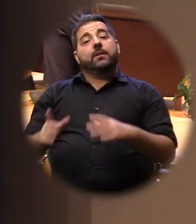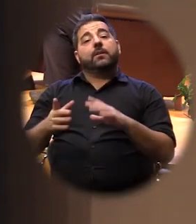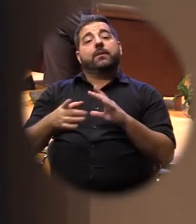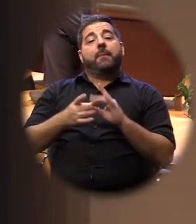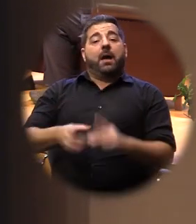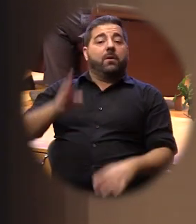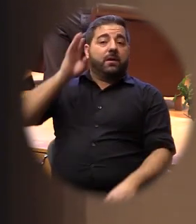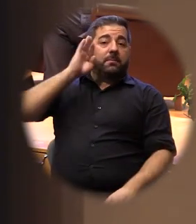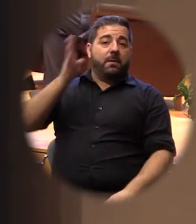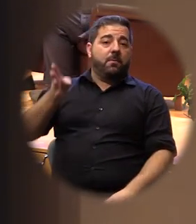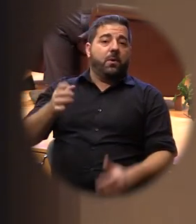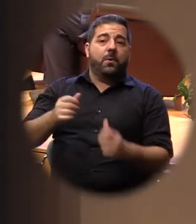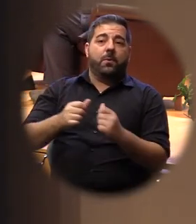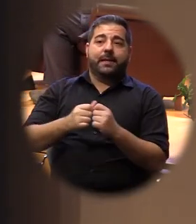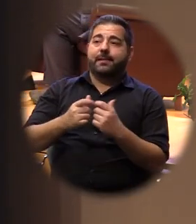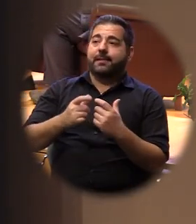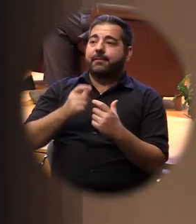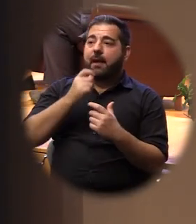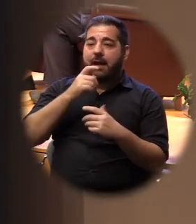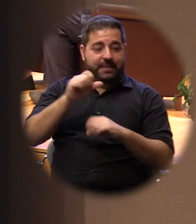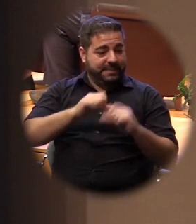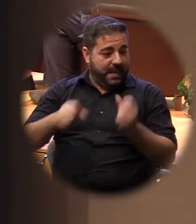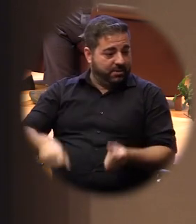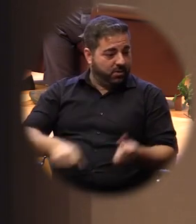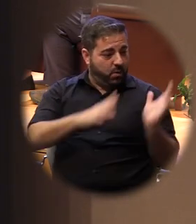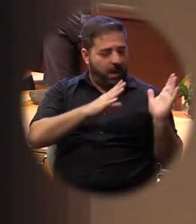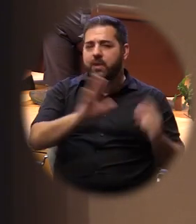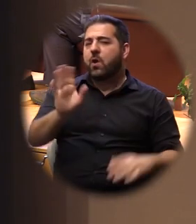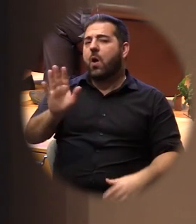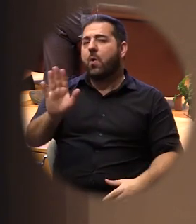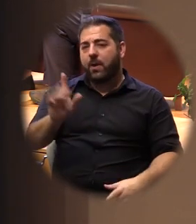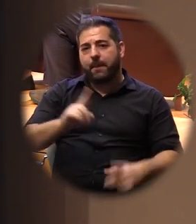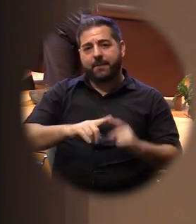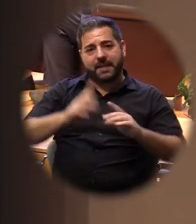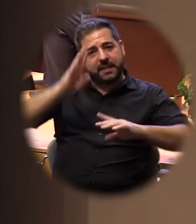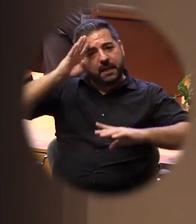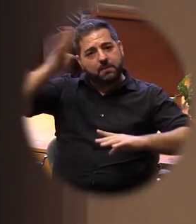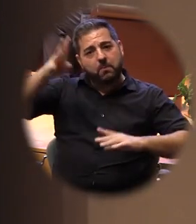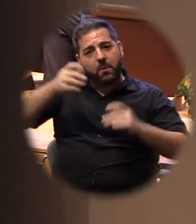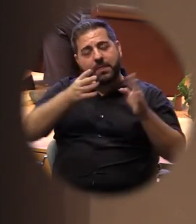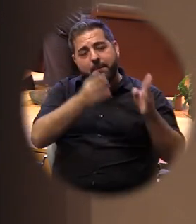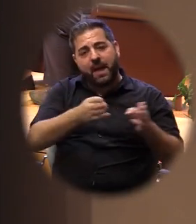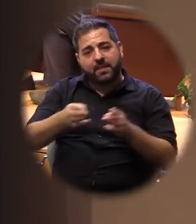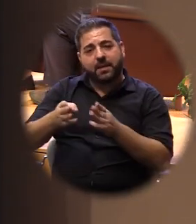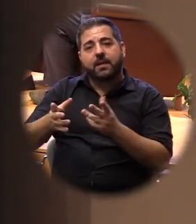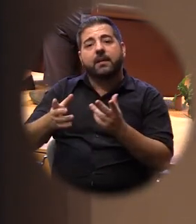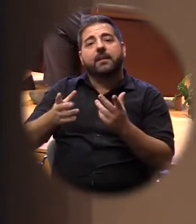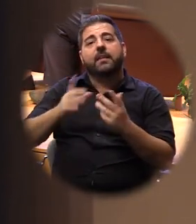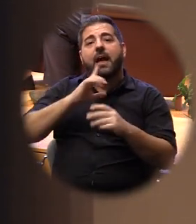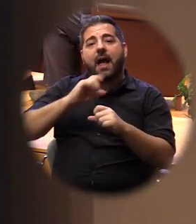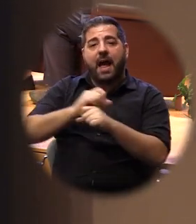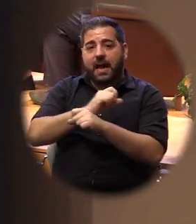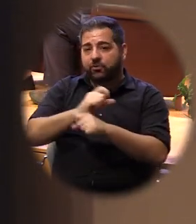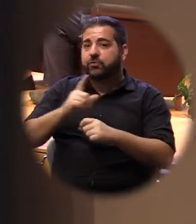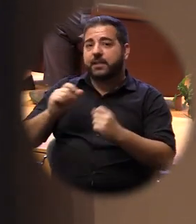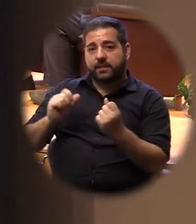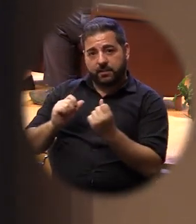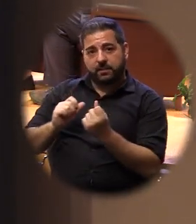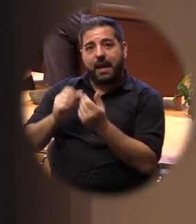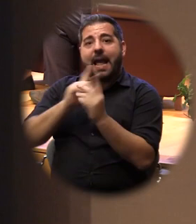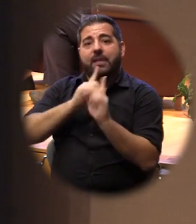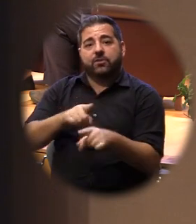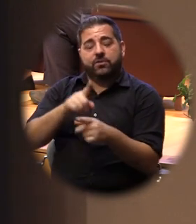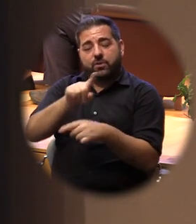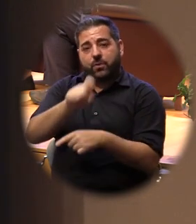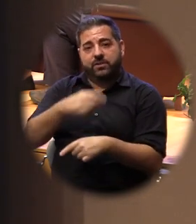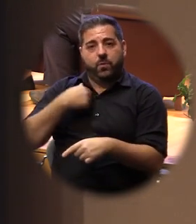me, not doing away with science, but devising methods that actually contextually address the questions that we want answers